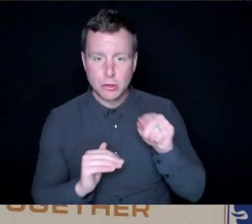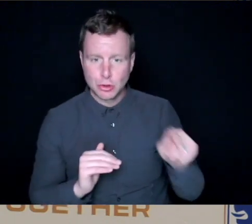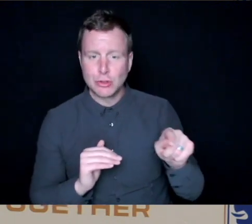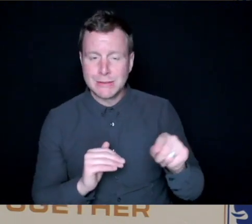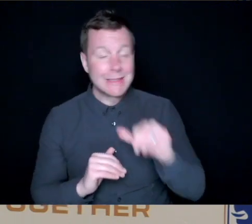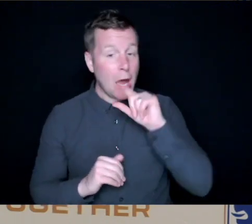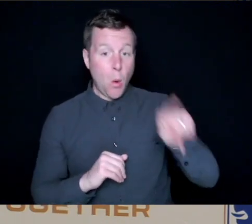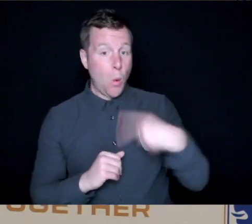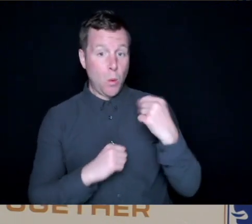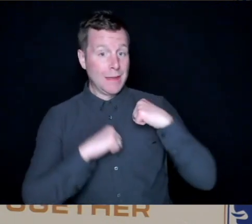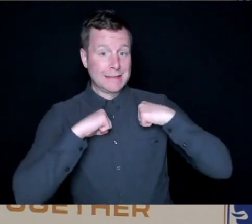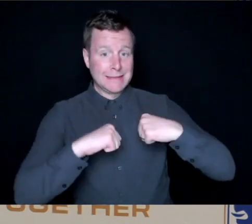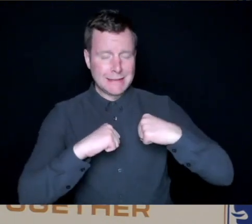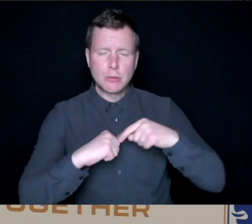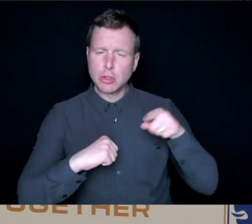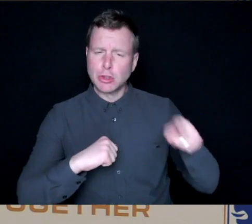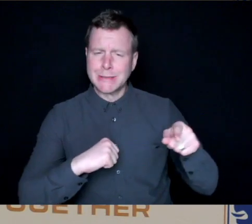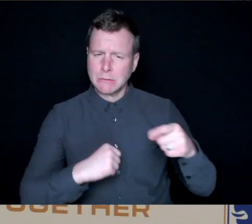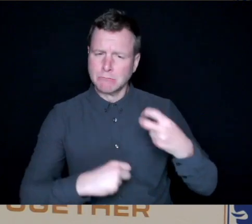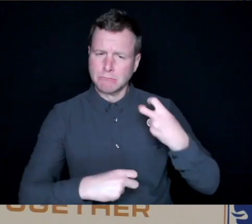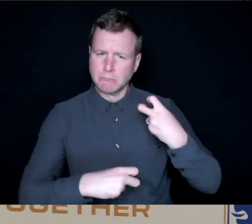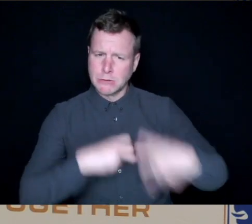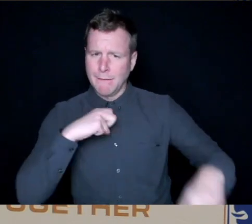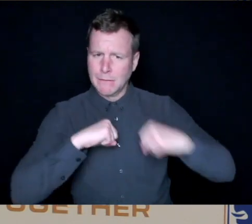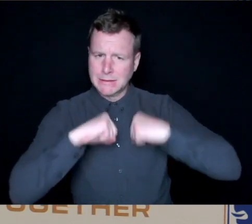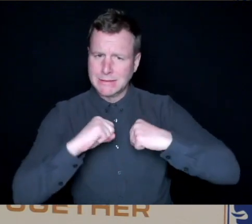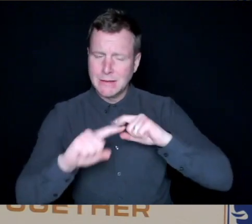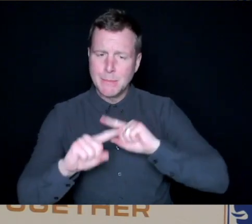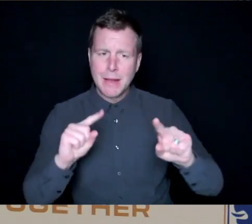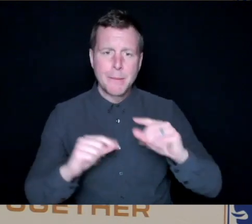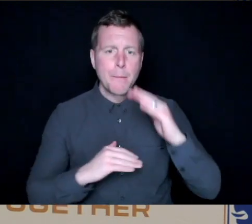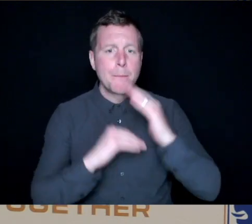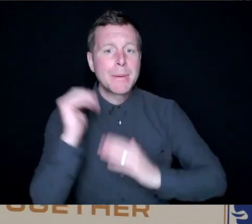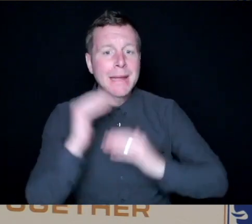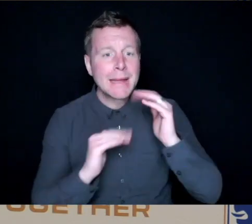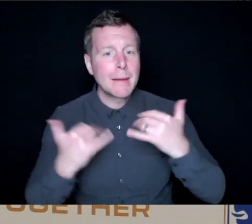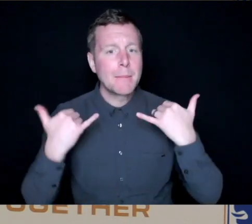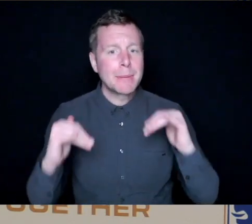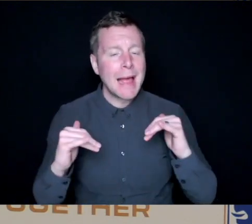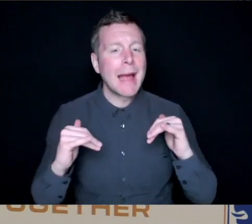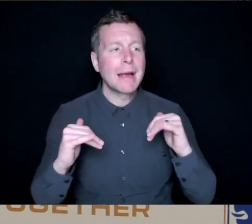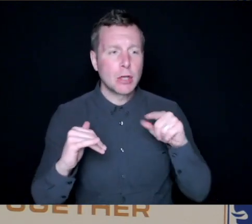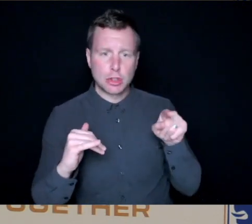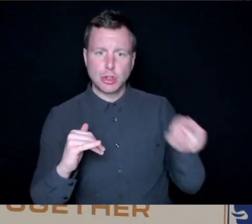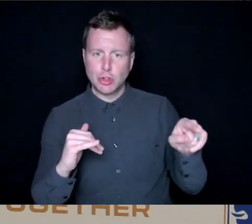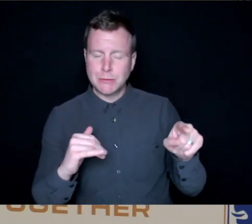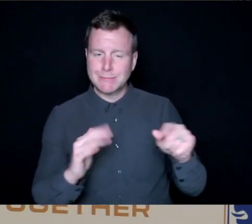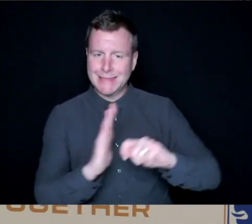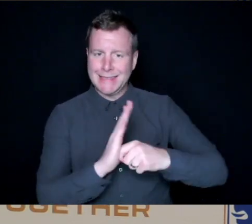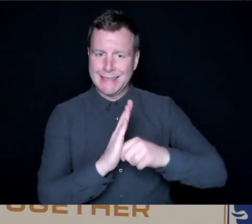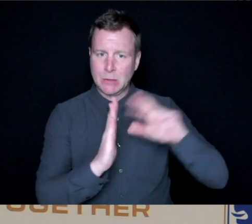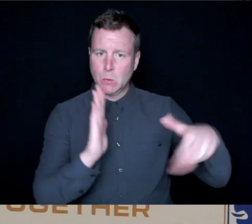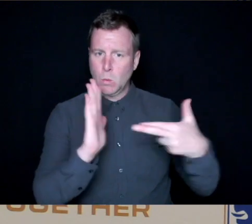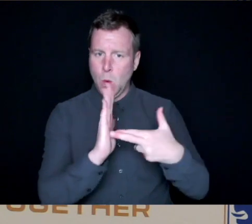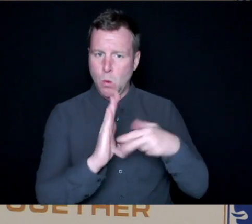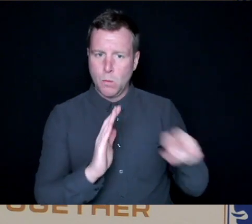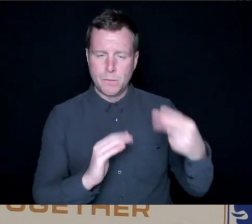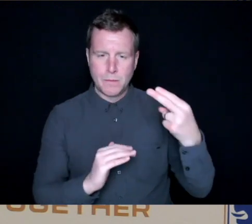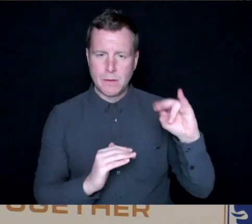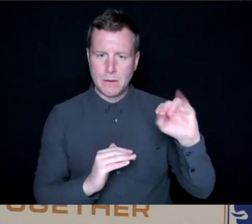just defensively. I think defensively she's always been solid, but just in how we build and how we play, she has a big role to play in that.